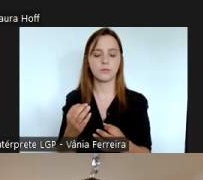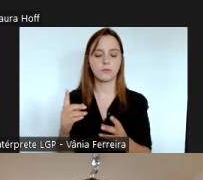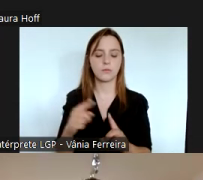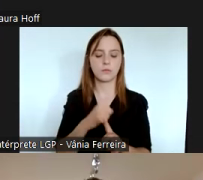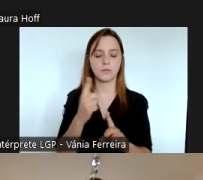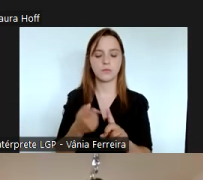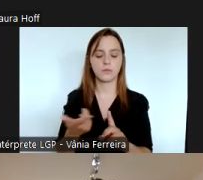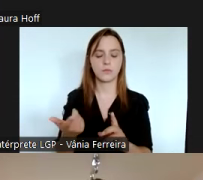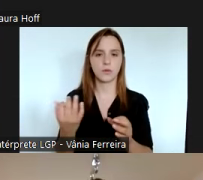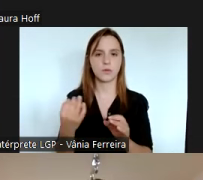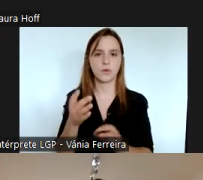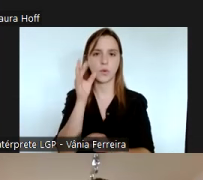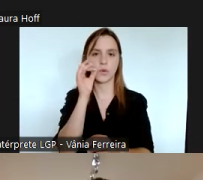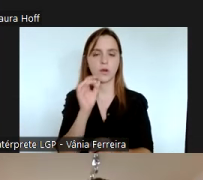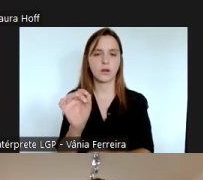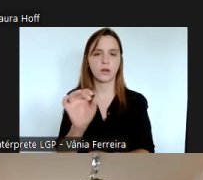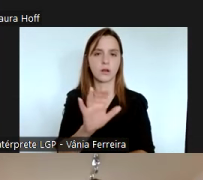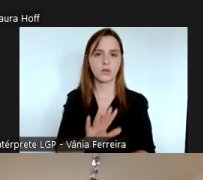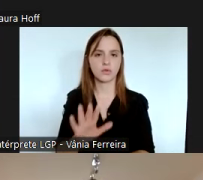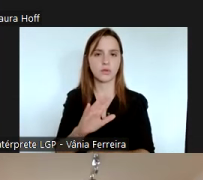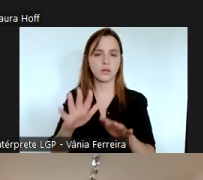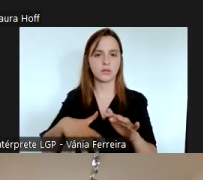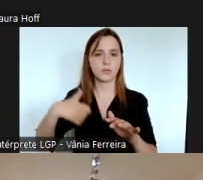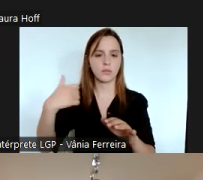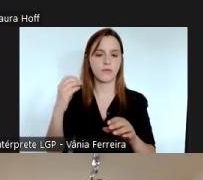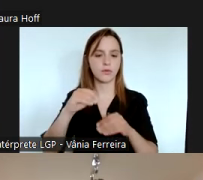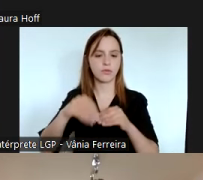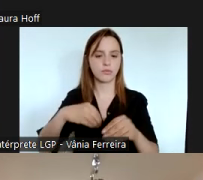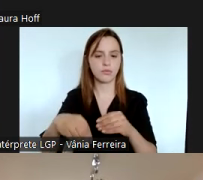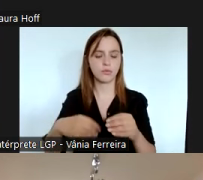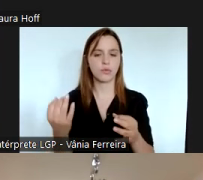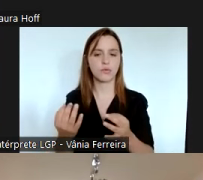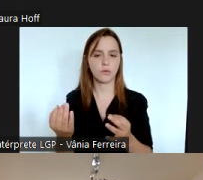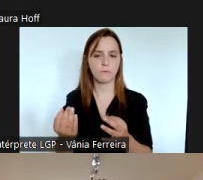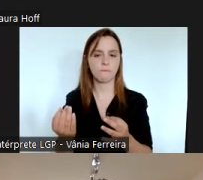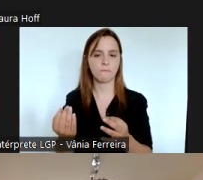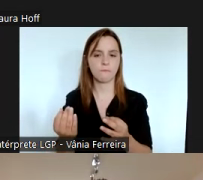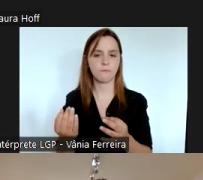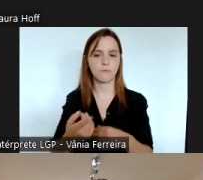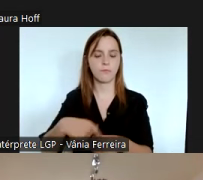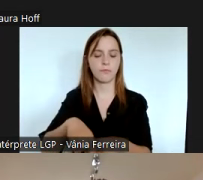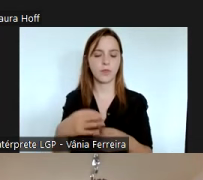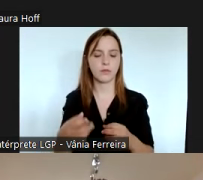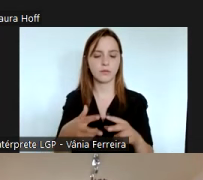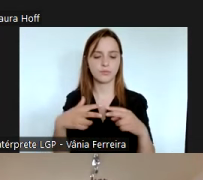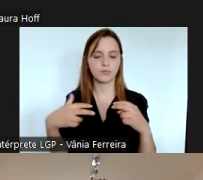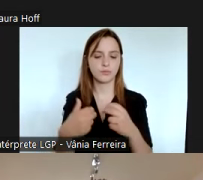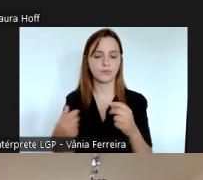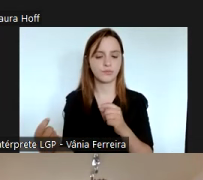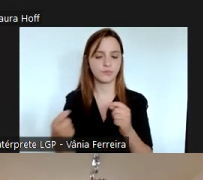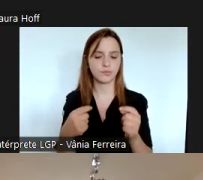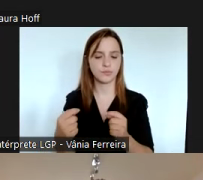the Hungarian National Assembly. In the first week of the official campaign period, we held a roundtable discussion on the